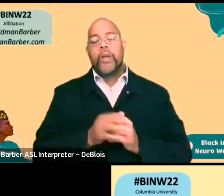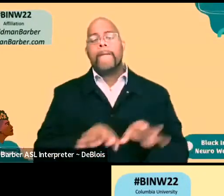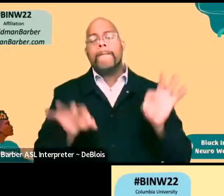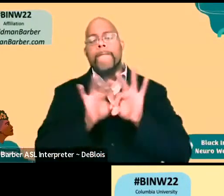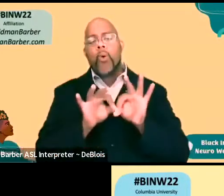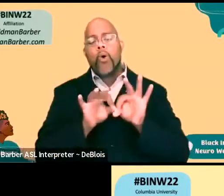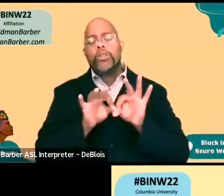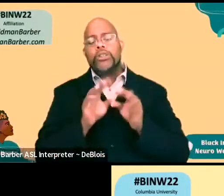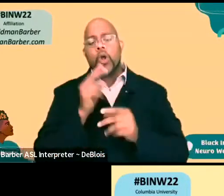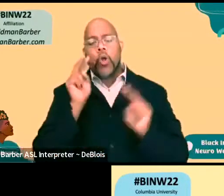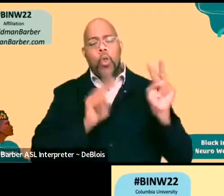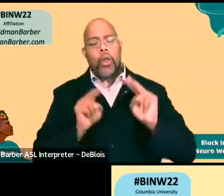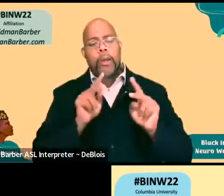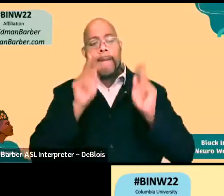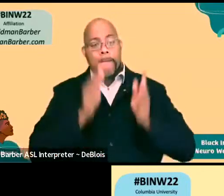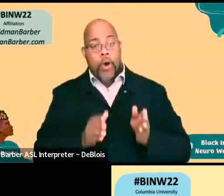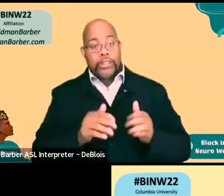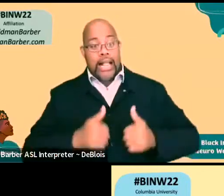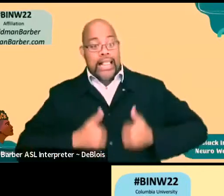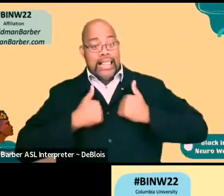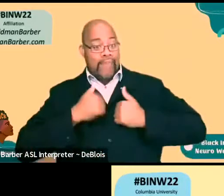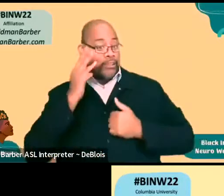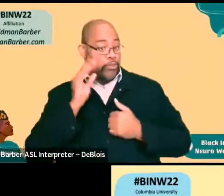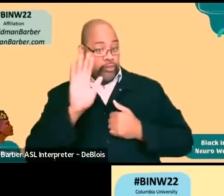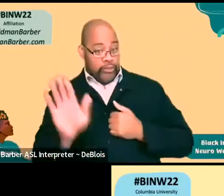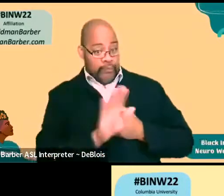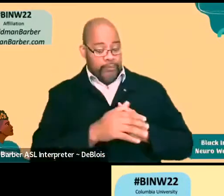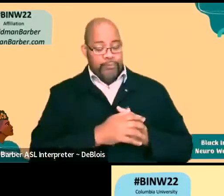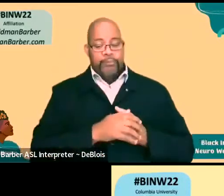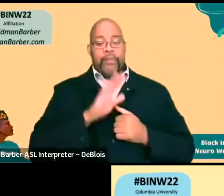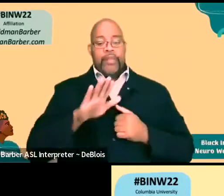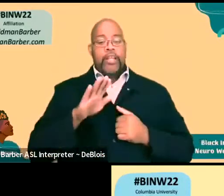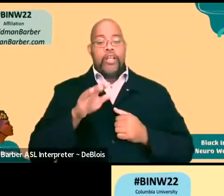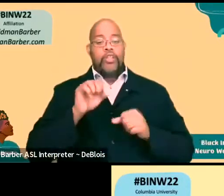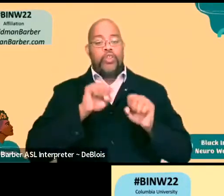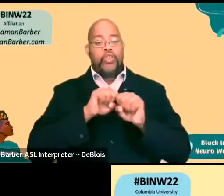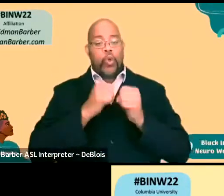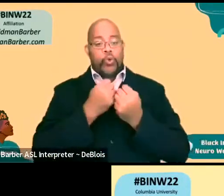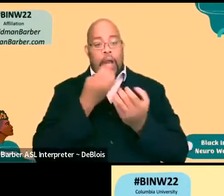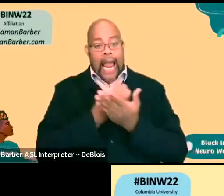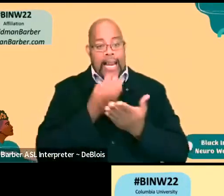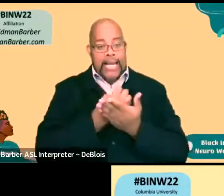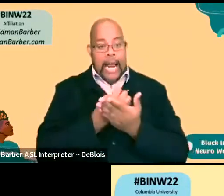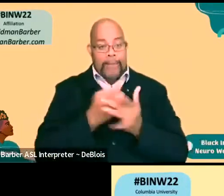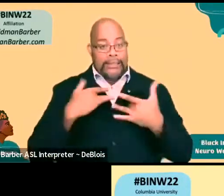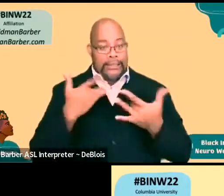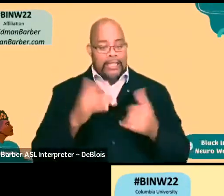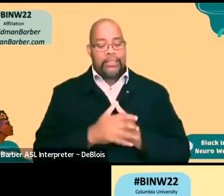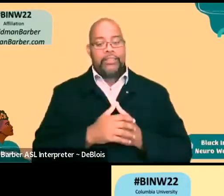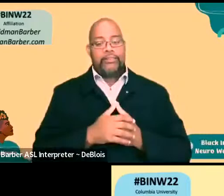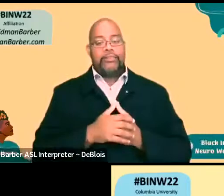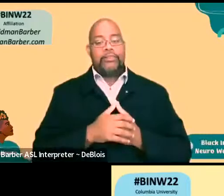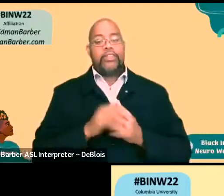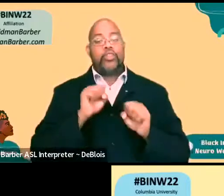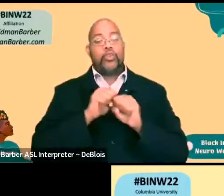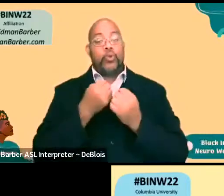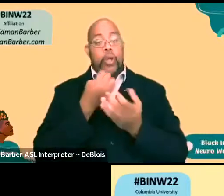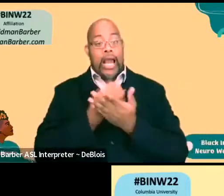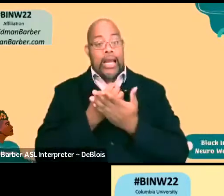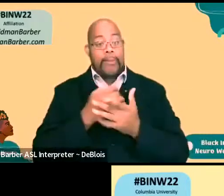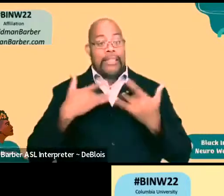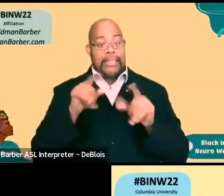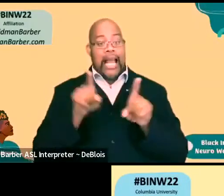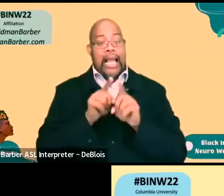to look at the person's lived experiences, their socioeconomic status at the time, their socioeconomic status as